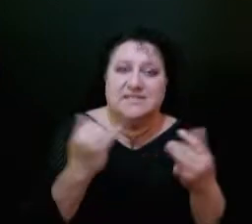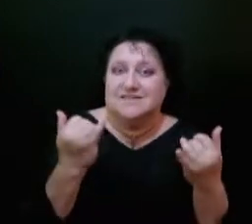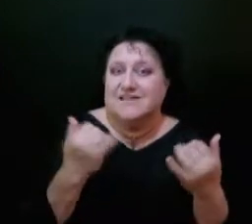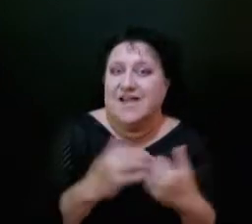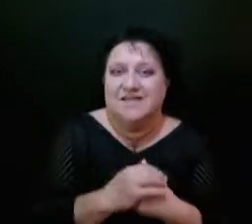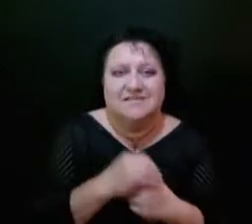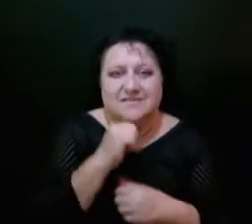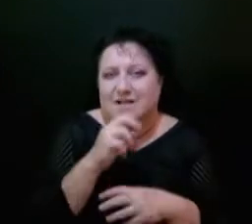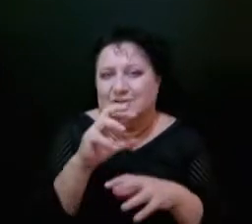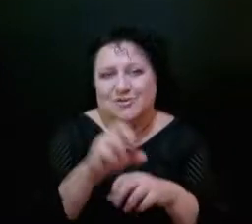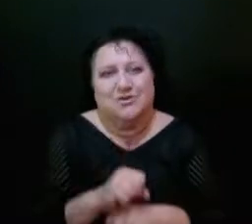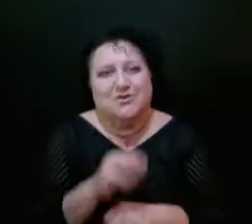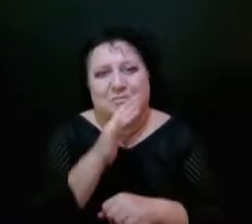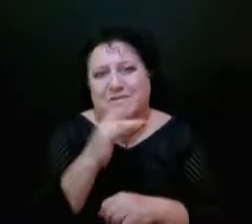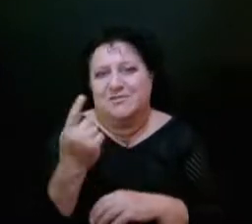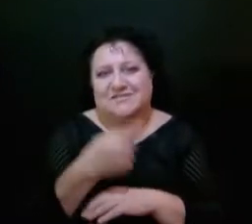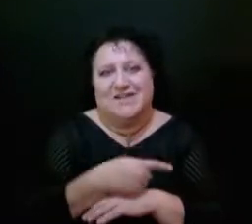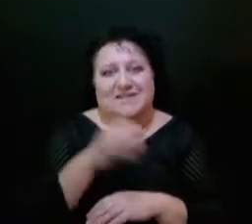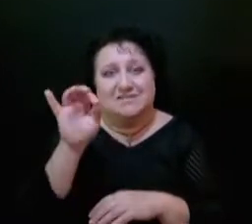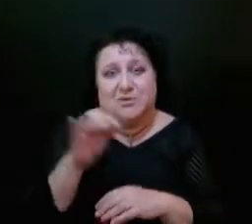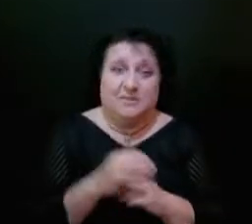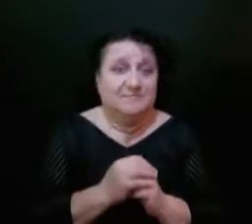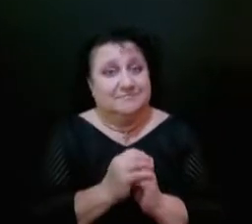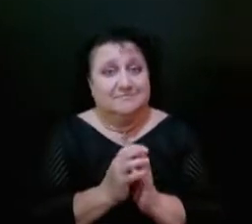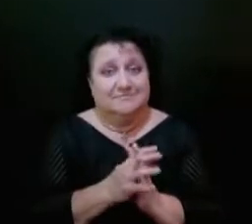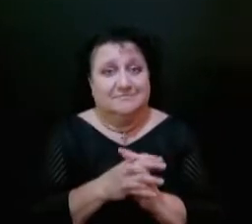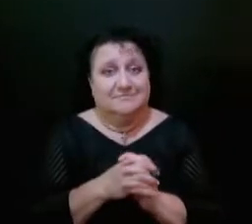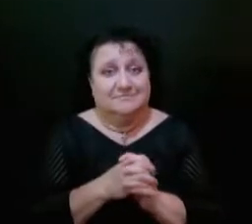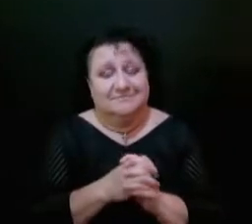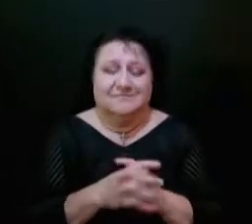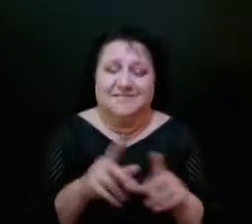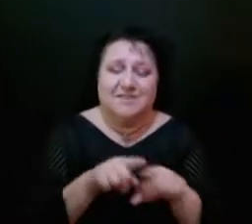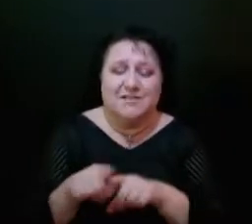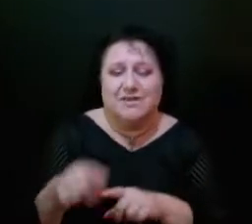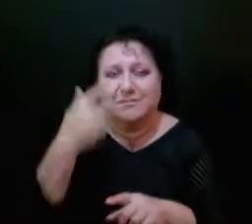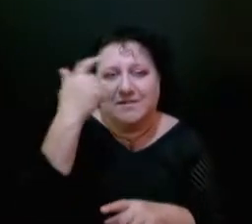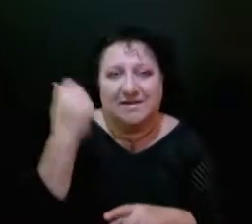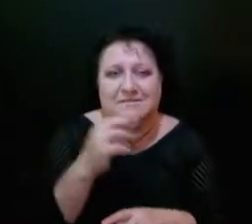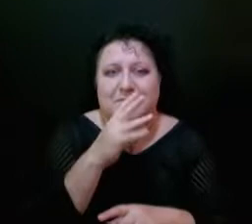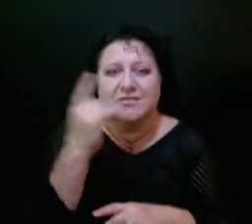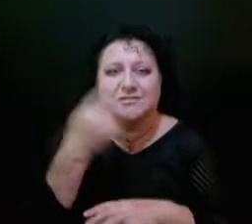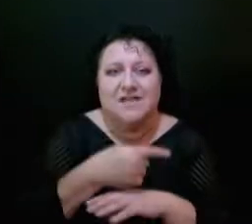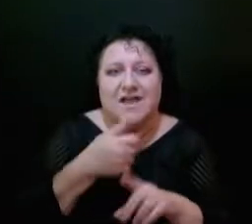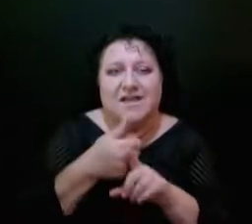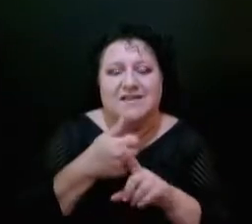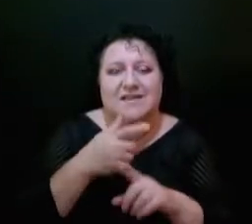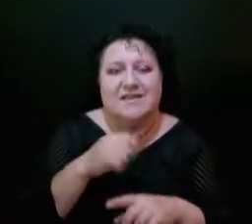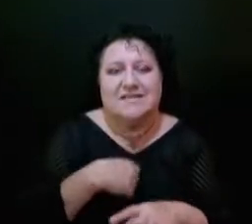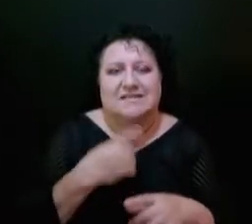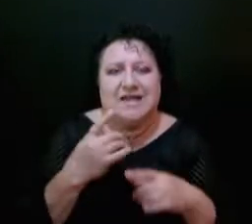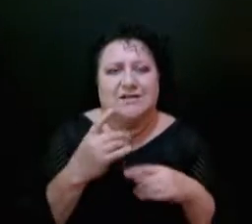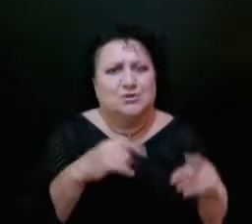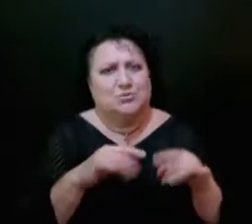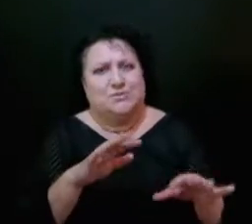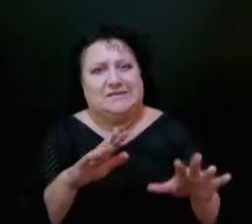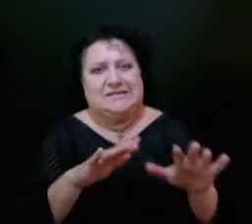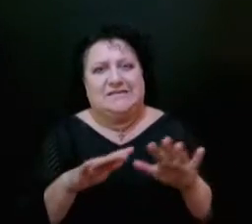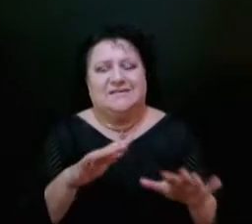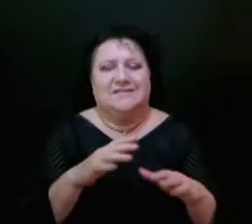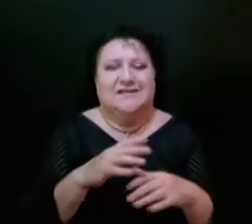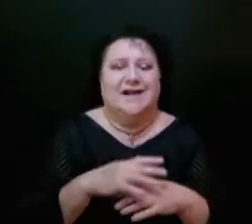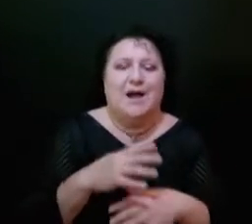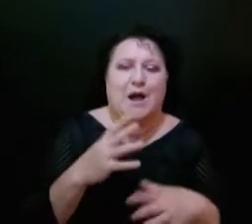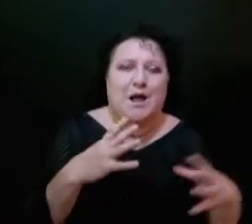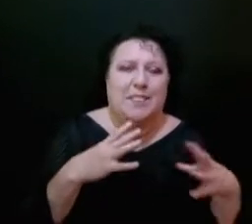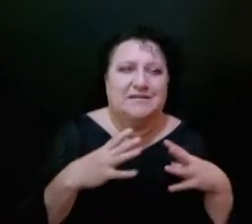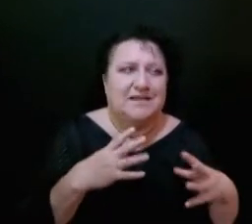a traditional Mother's Day sermon. And that's also because Mother's Day is a very tricky holiday. It's a